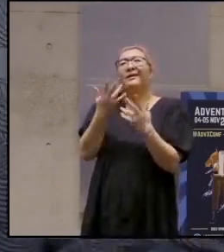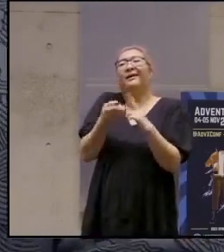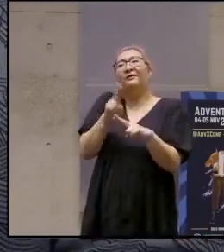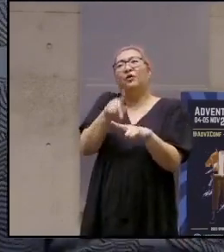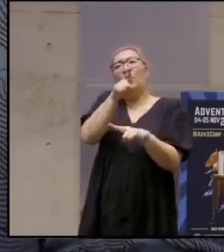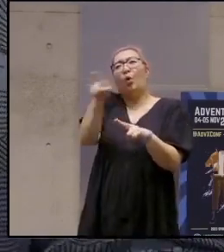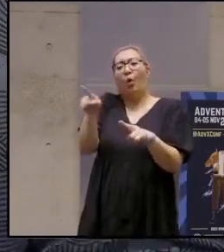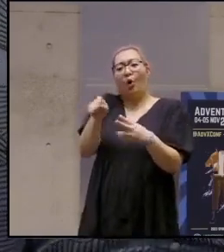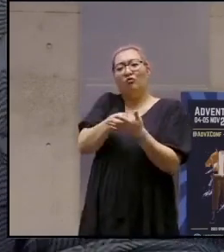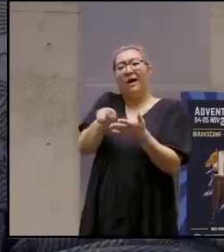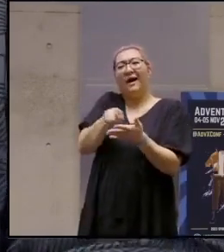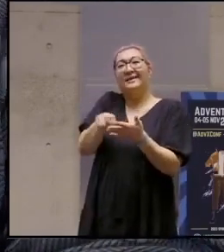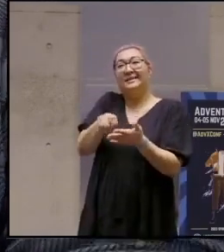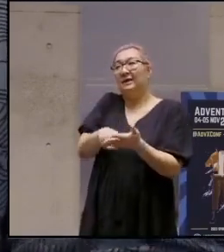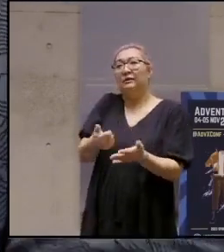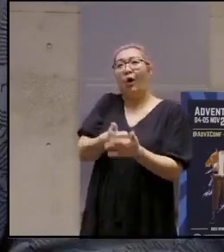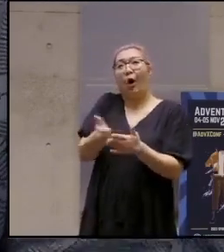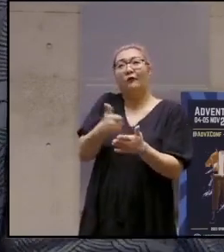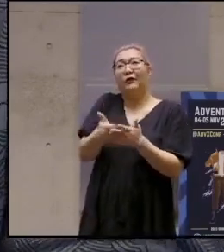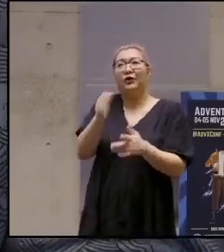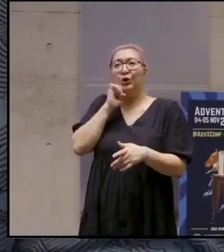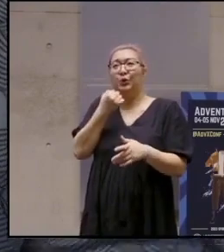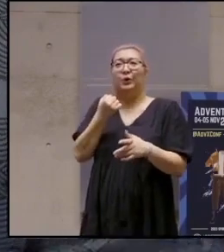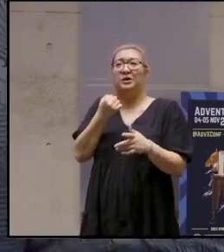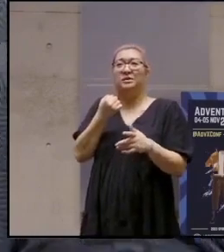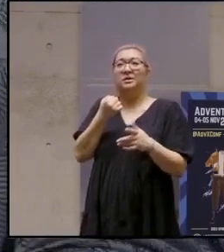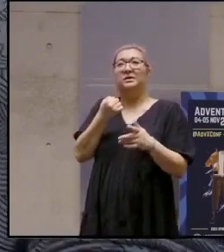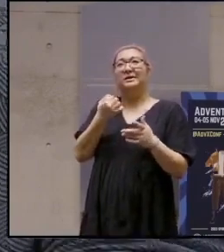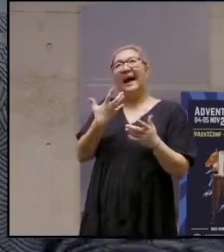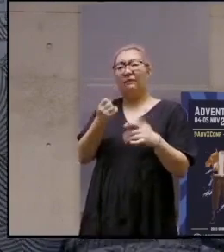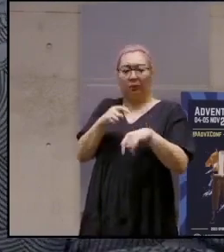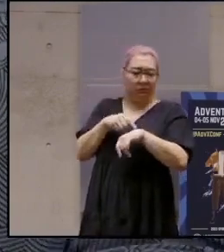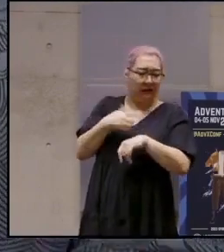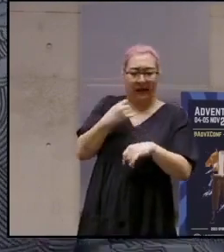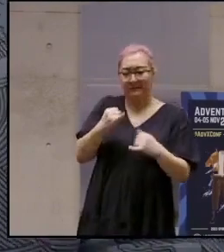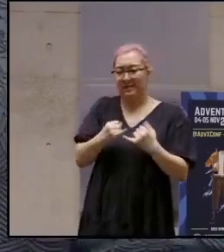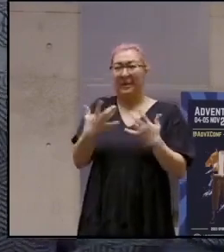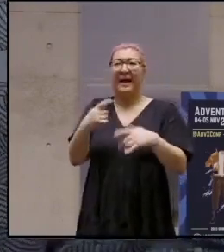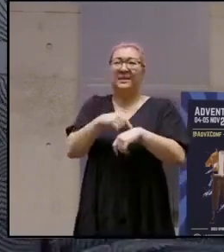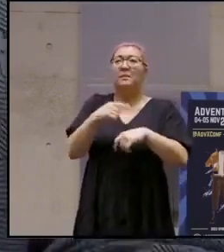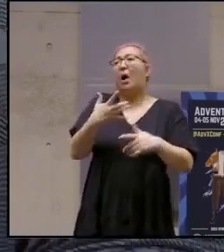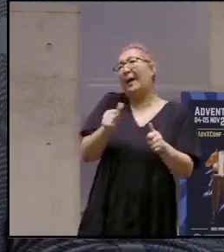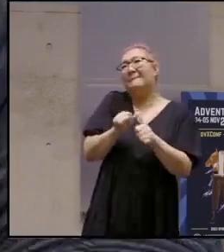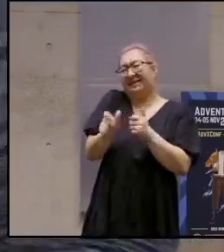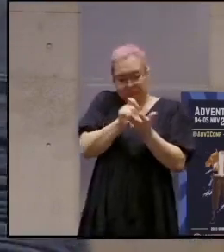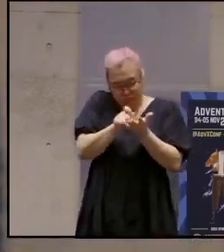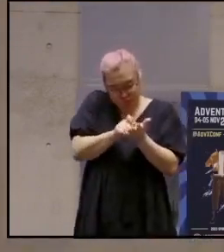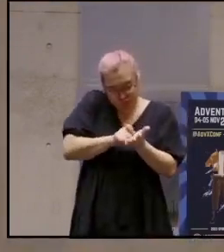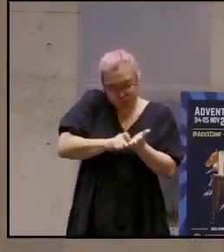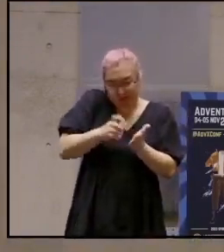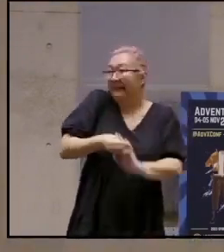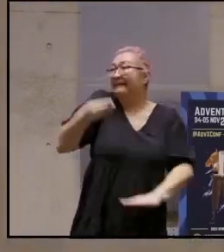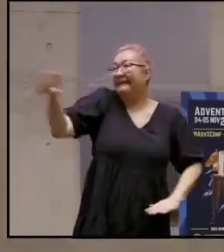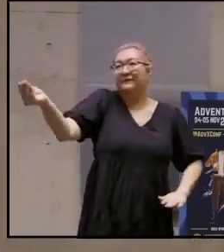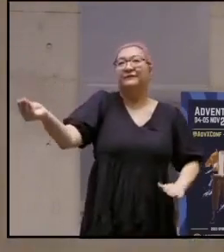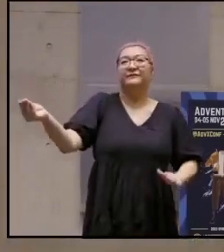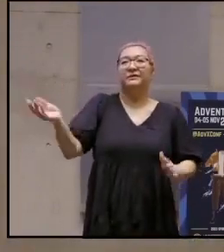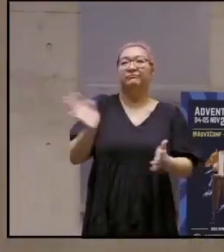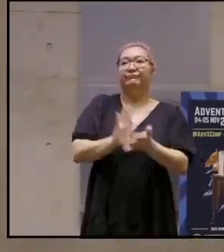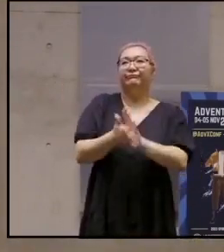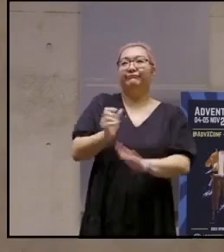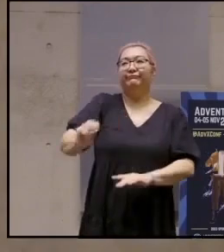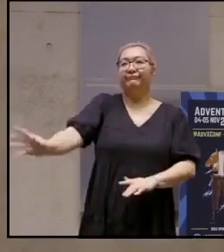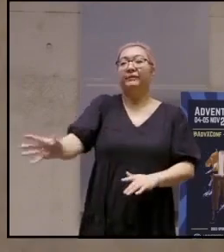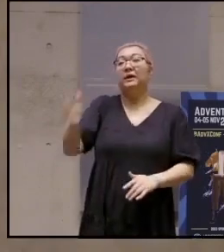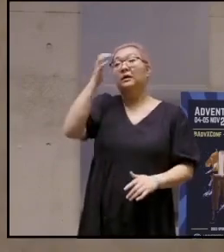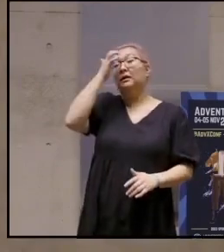hour at the end of a Thursday in which to finally finish this brief before you send it off to the casting director or something like this, right? So when